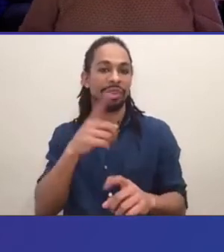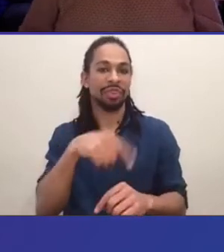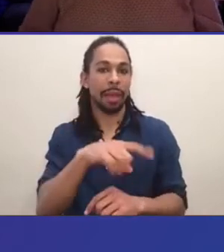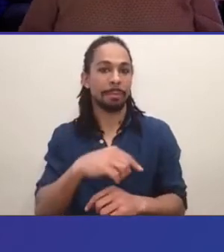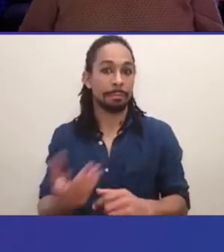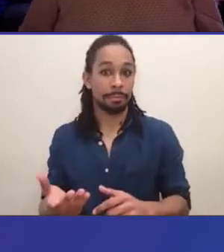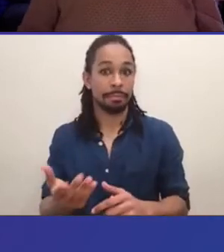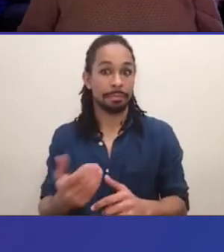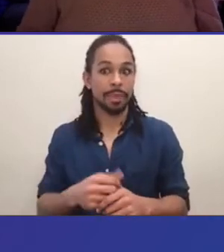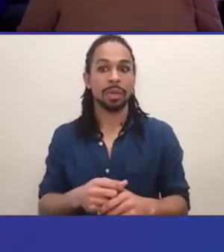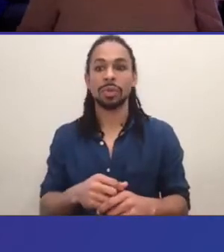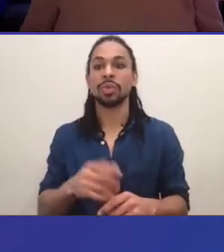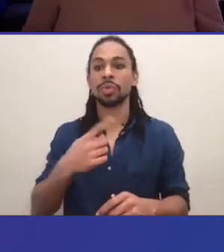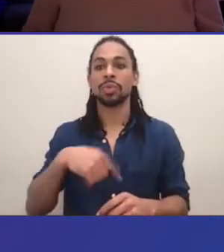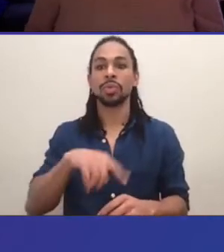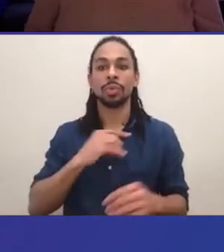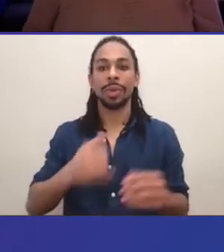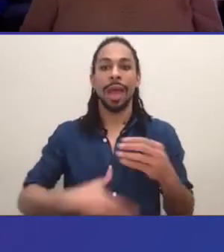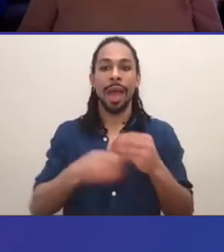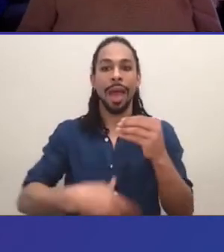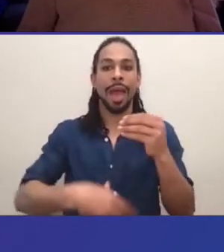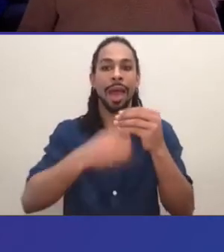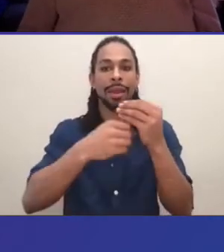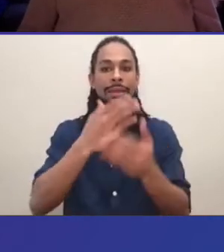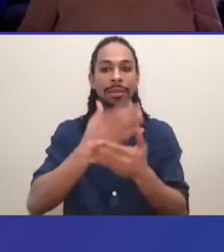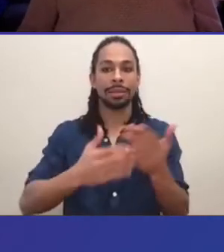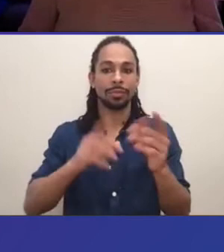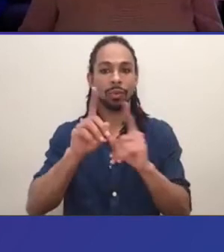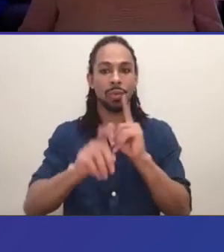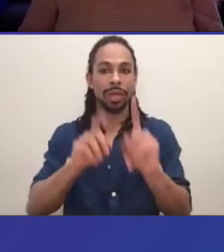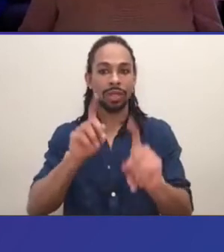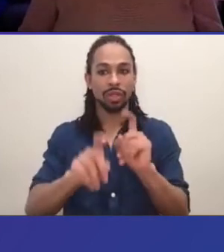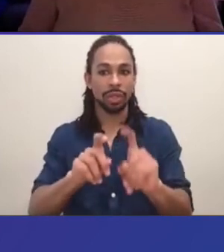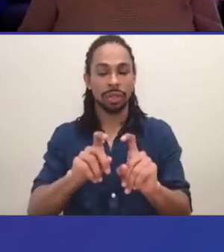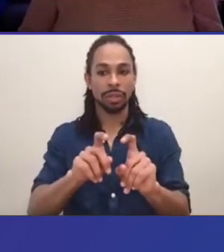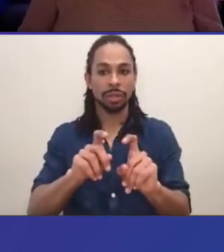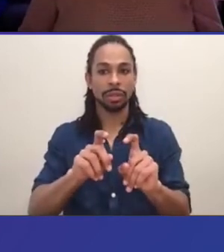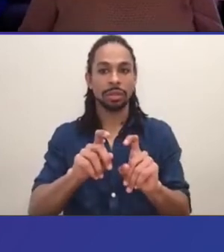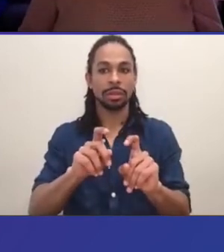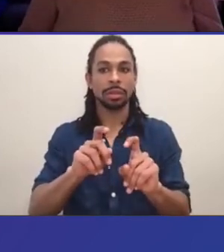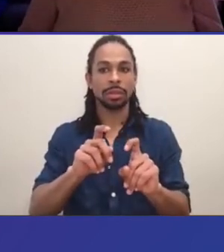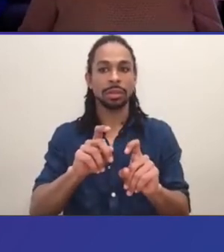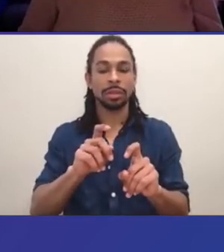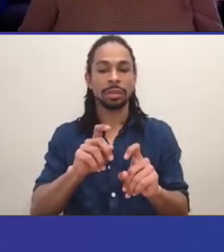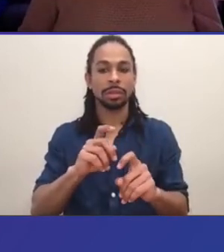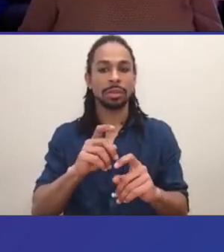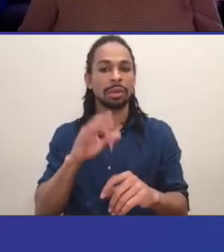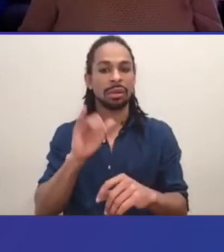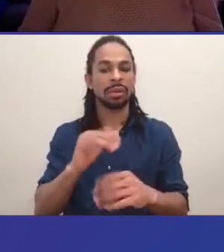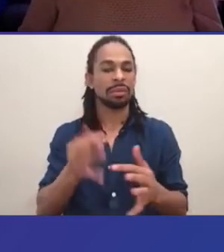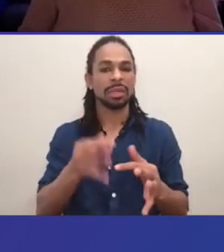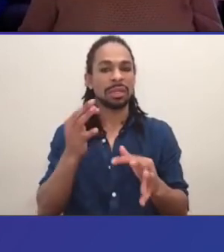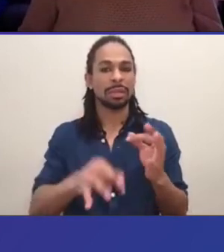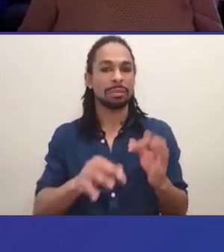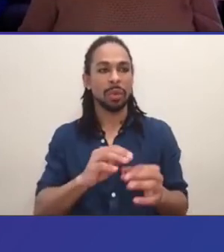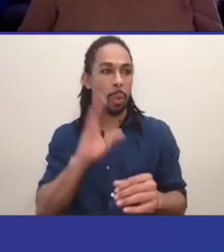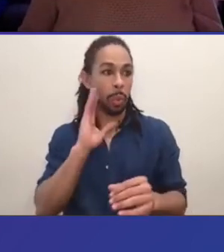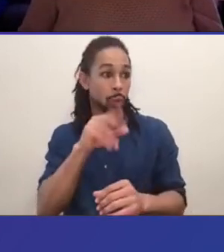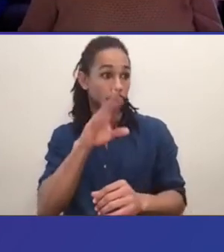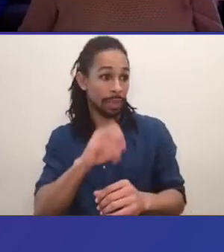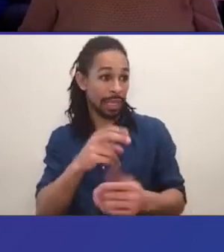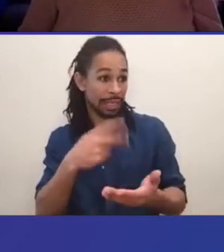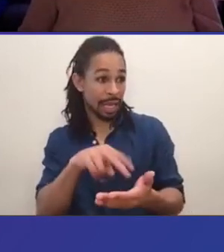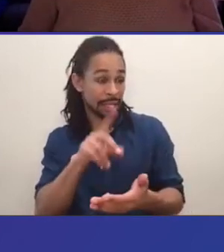And so we added some questions as in the form that was just a very simple, are you going to be dancing form, and where will you